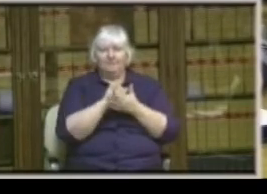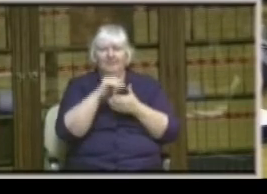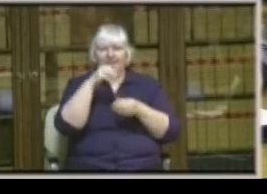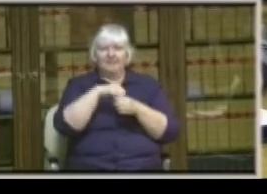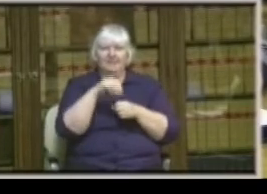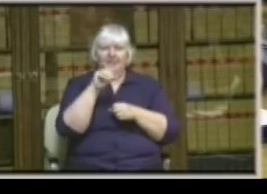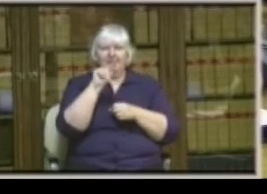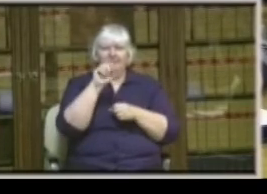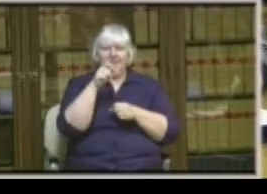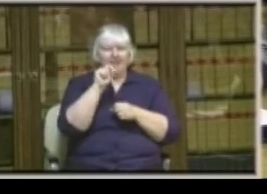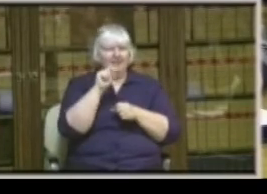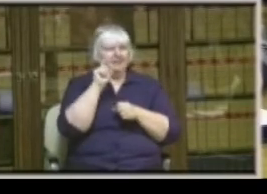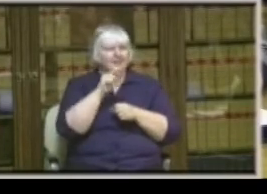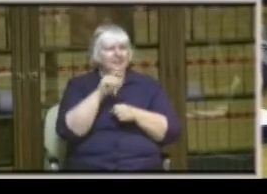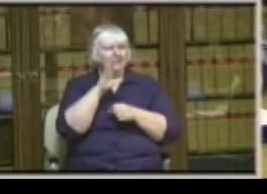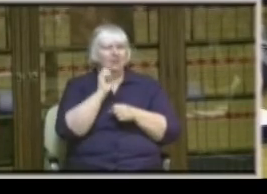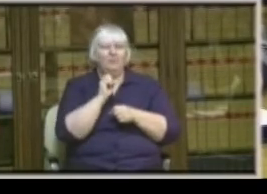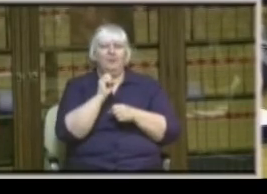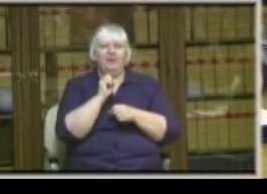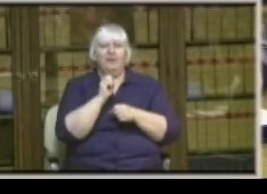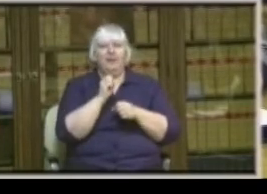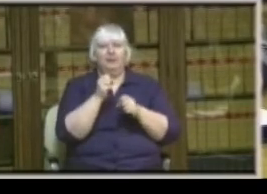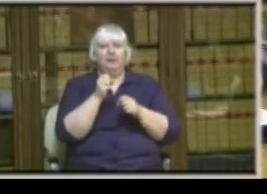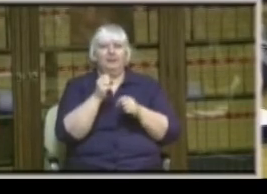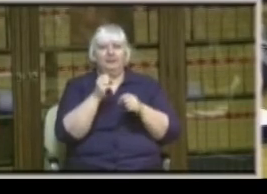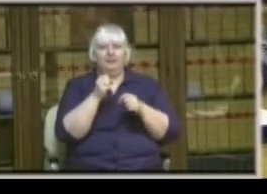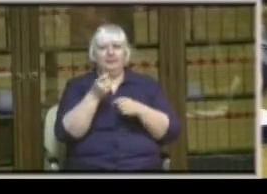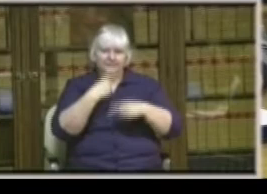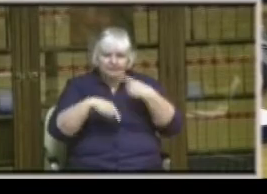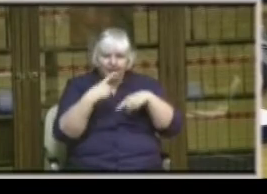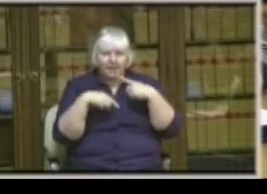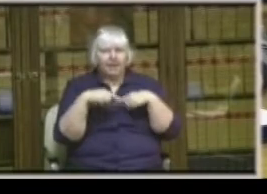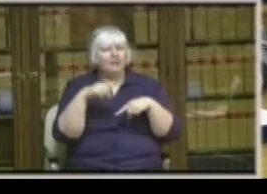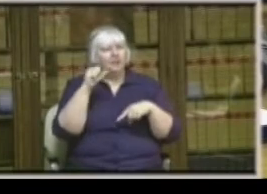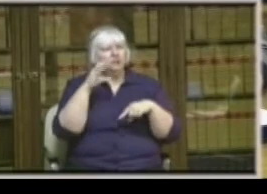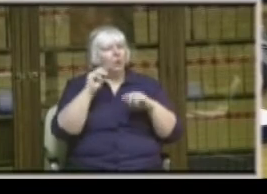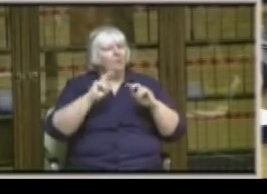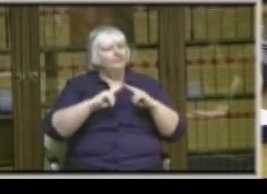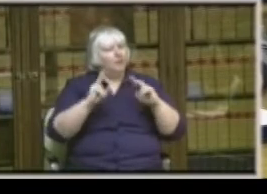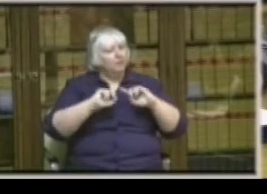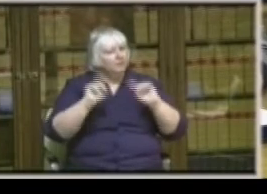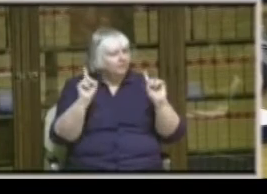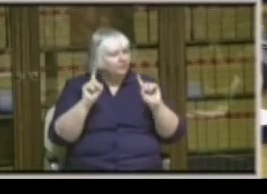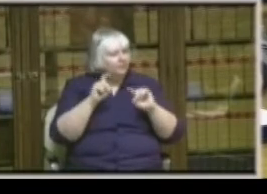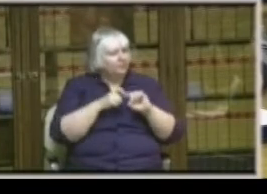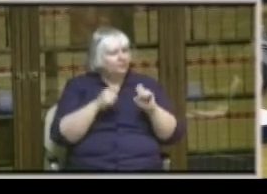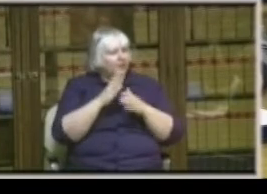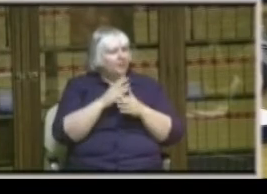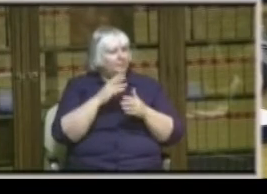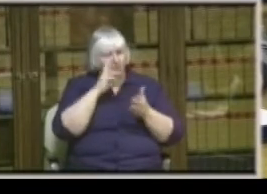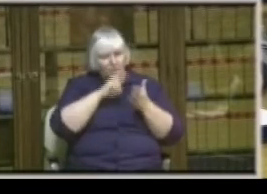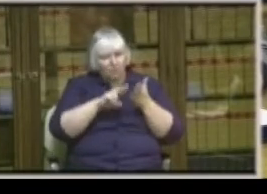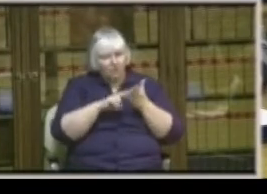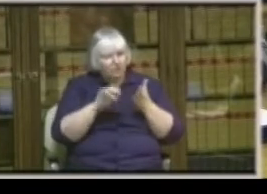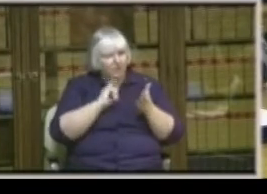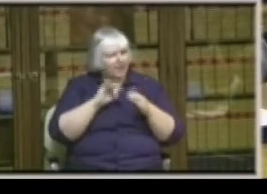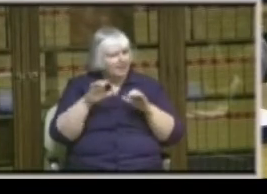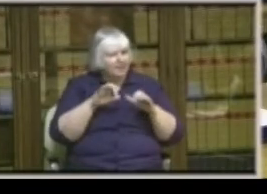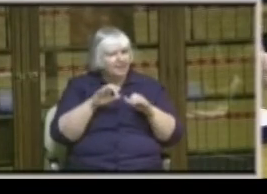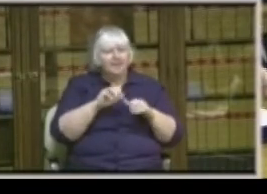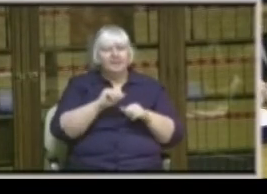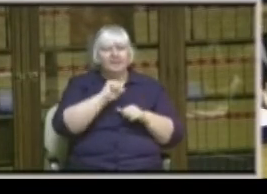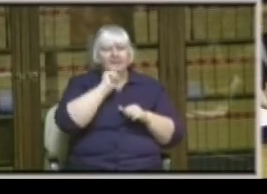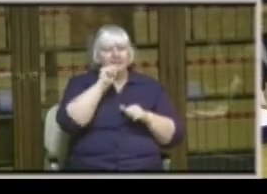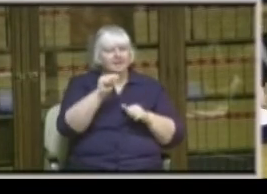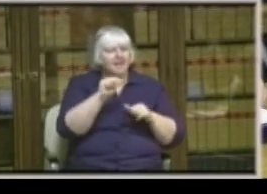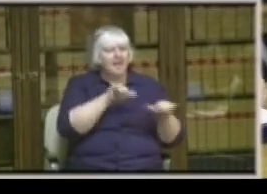text that needs to be articulated in sign. And so it's just very different from what the research that I've done is that it's